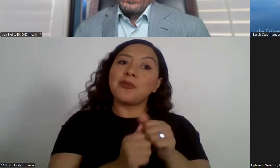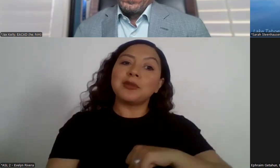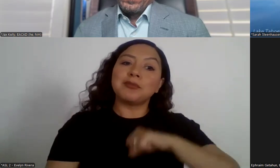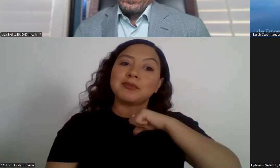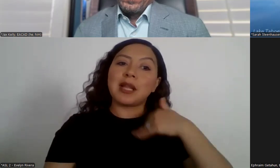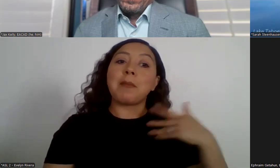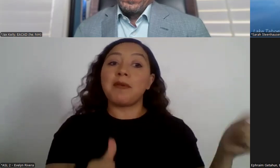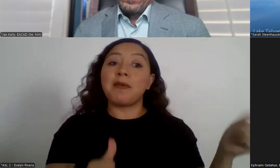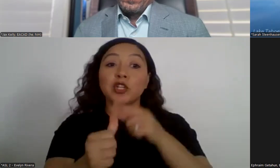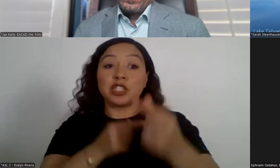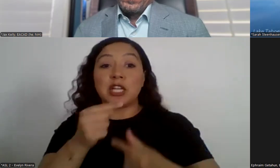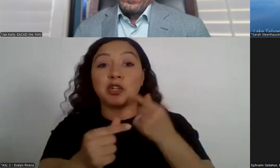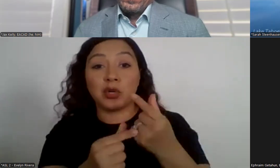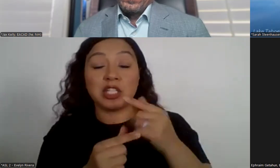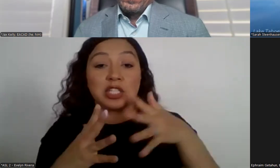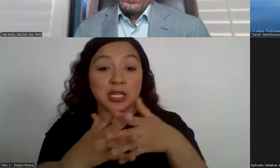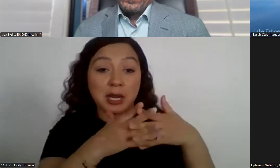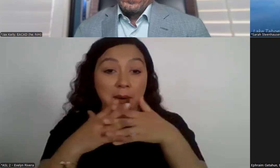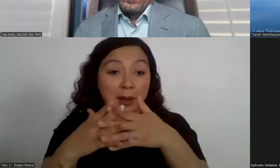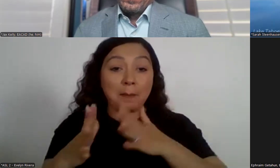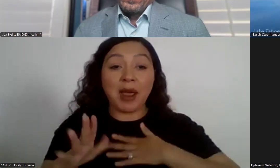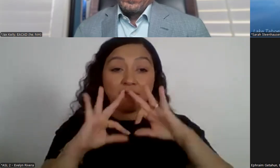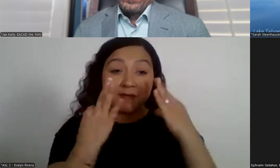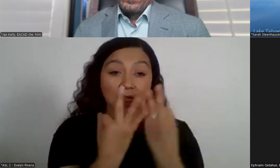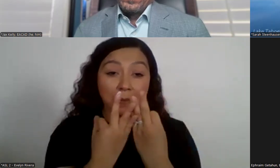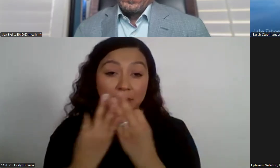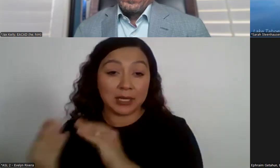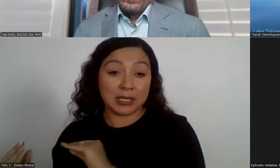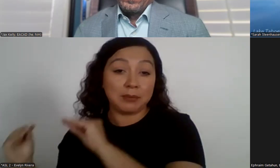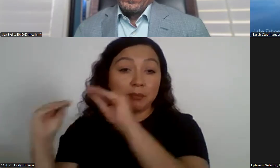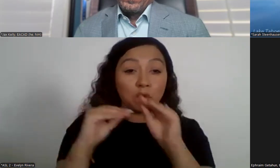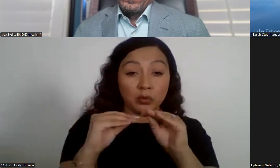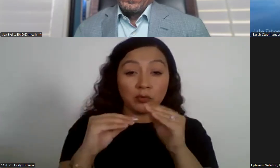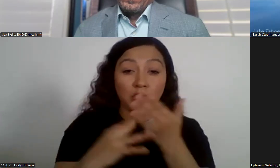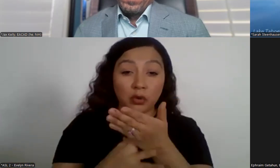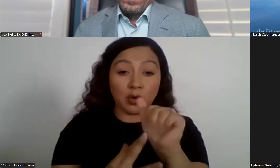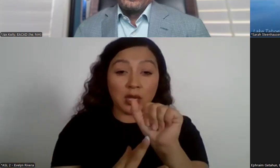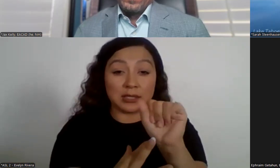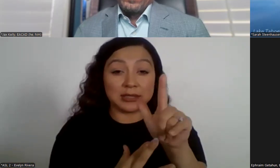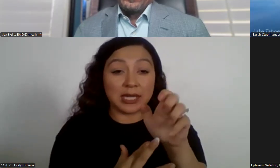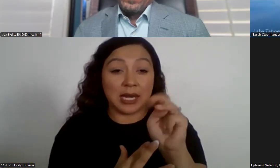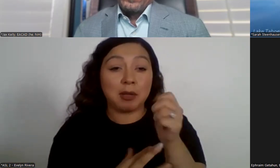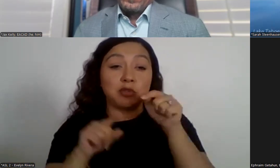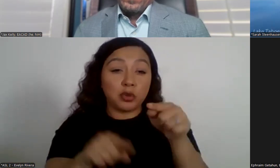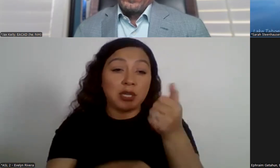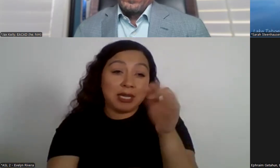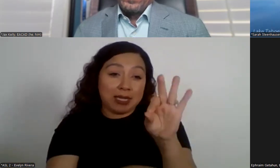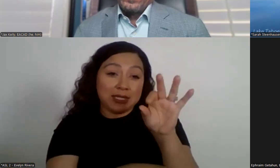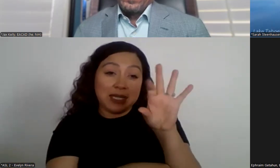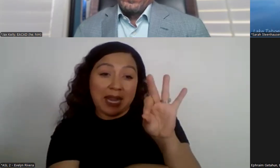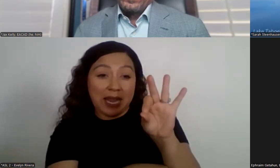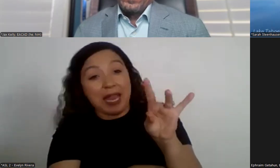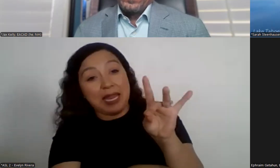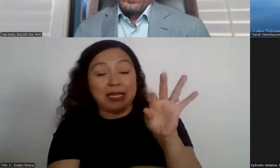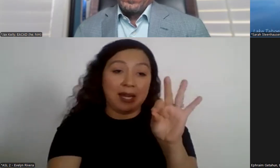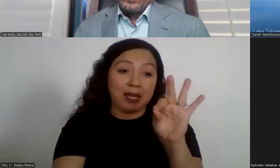generation American. My family gained asylum in the States in 1989. And so I